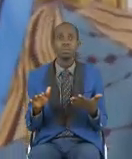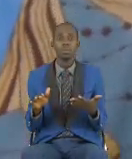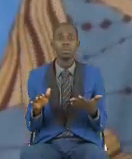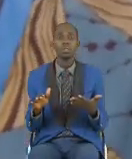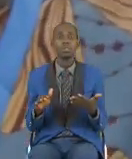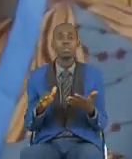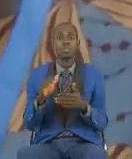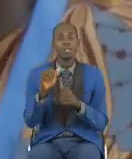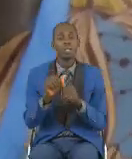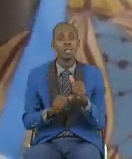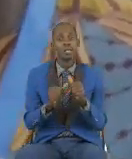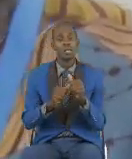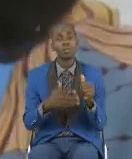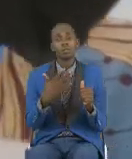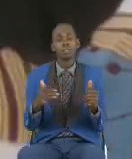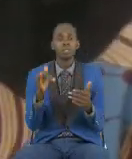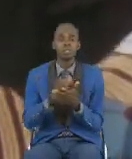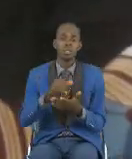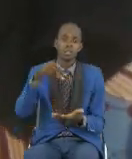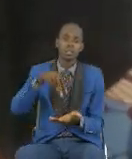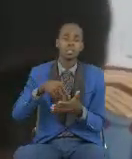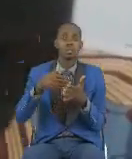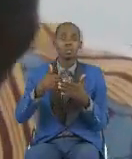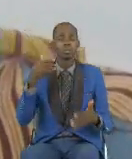everything that stands before you.